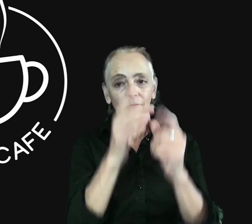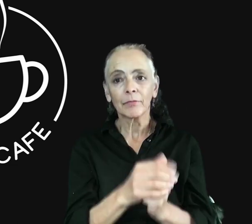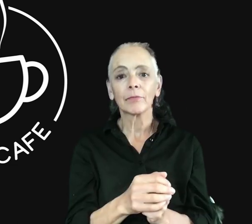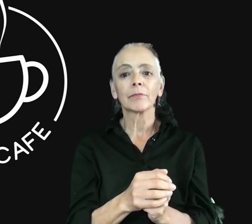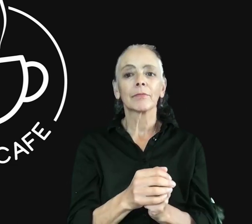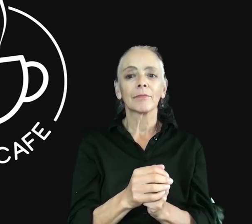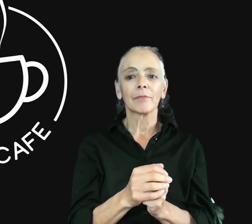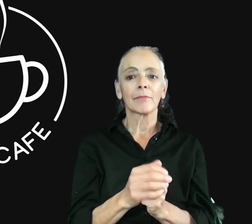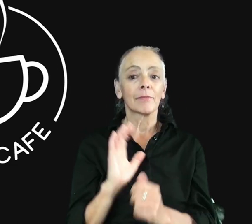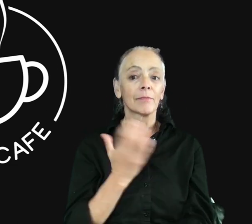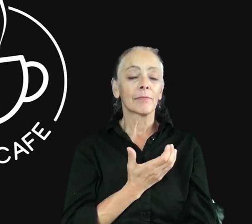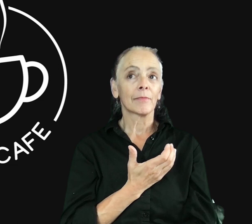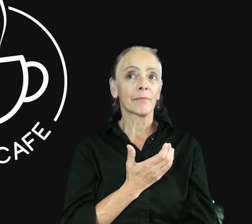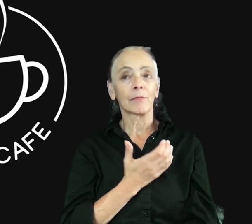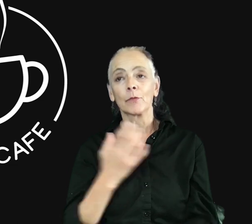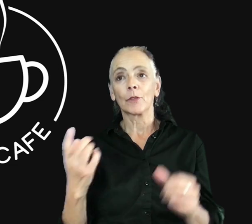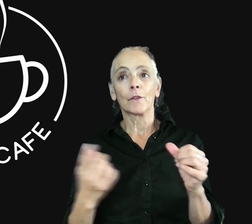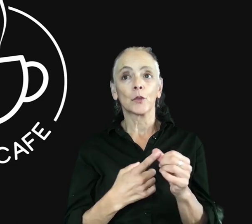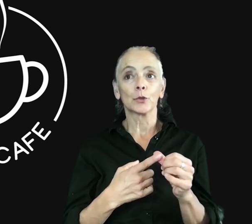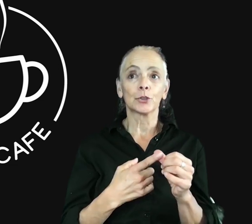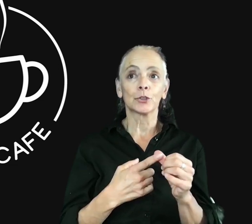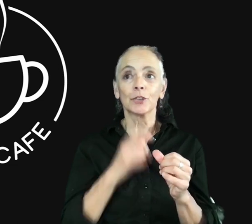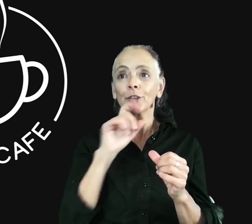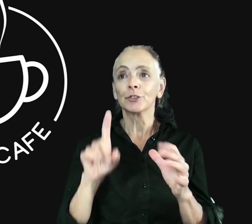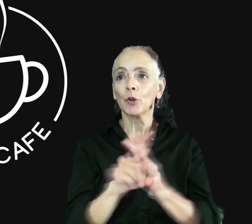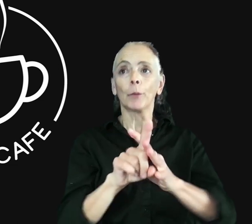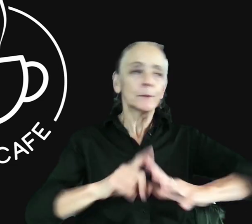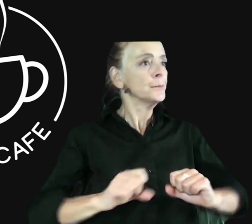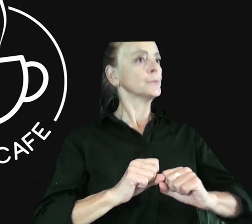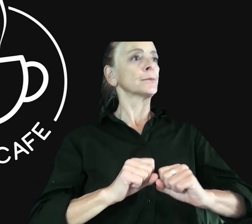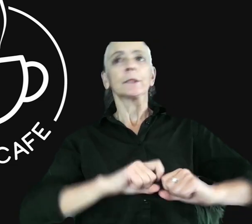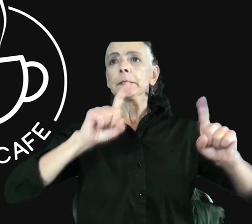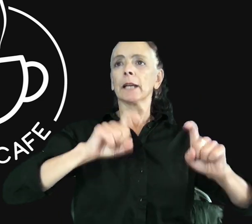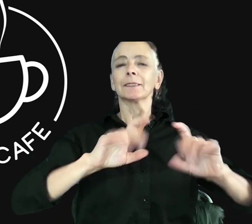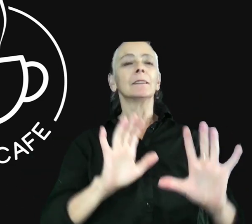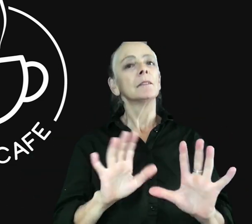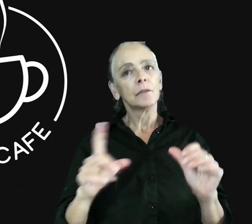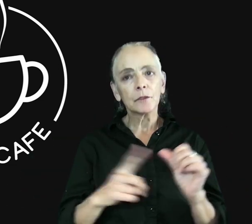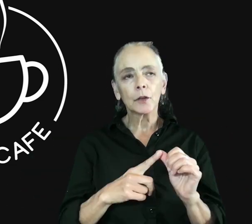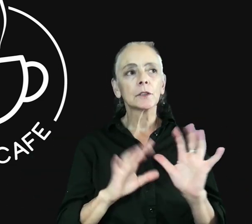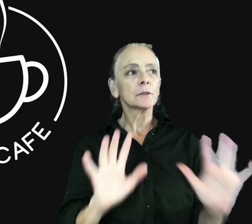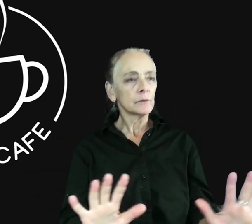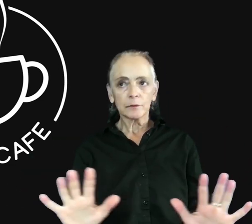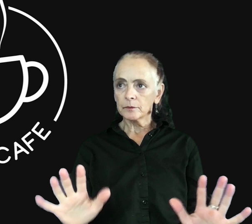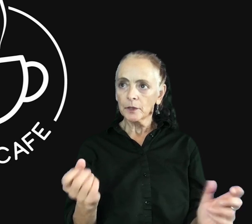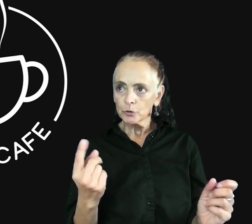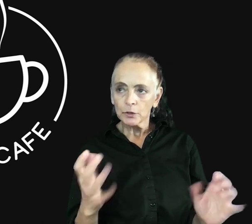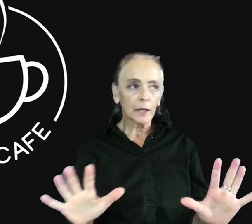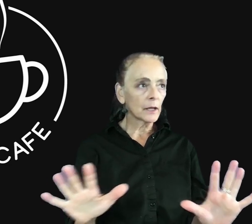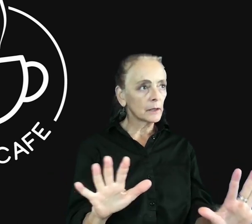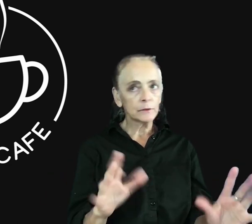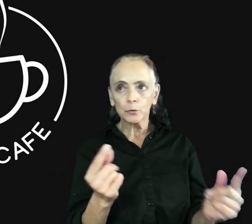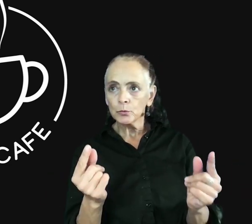we are first uh not just coming and saying hey we should test this but just trying to understand what they do and what are their challenges